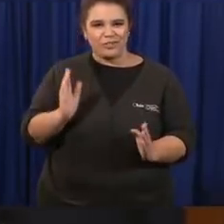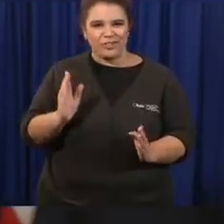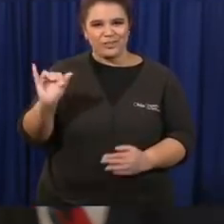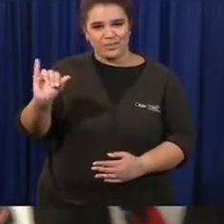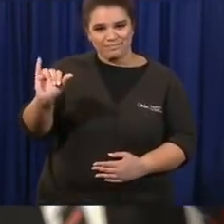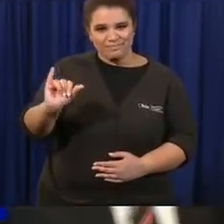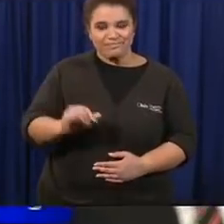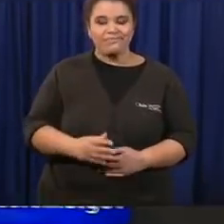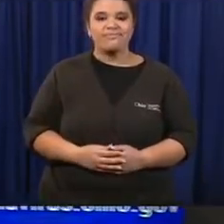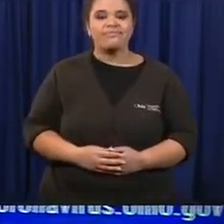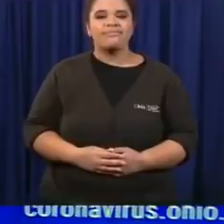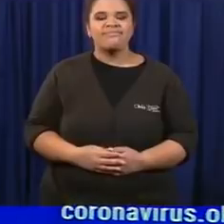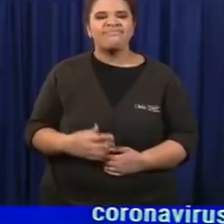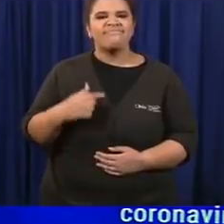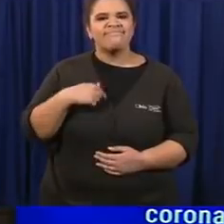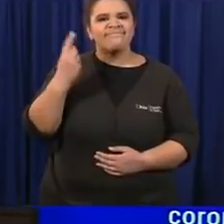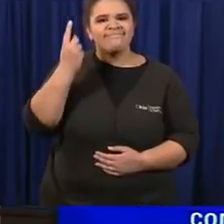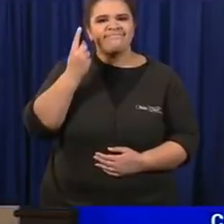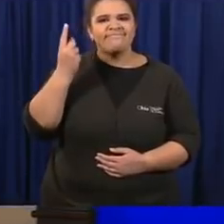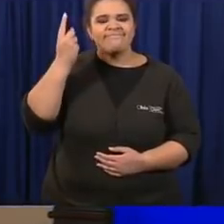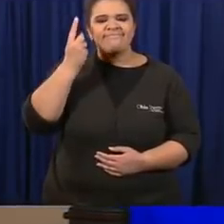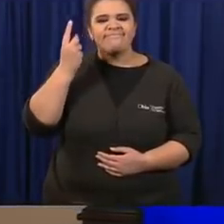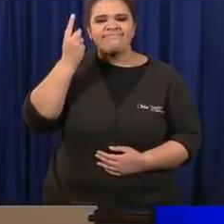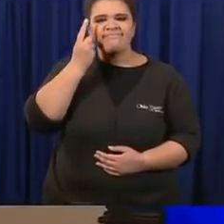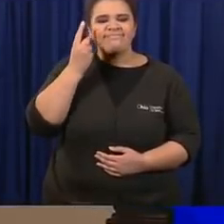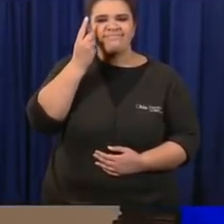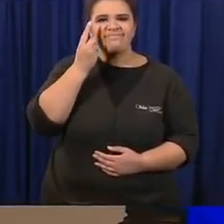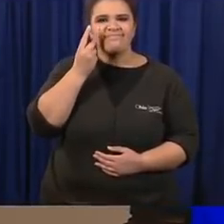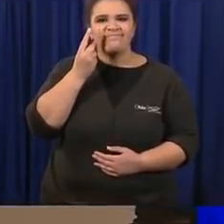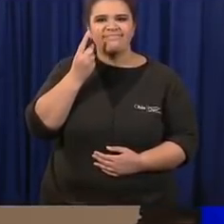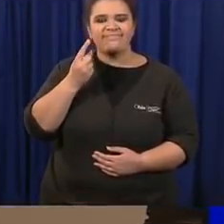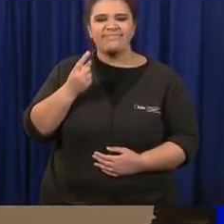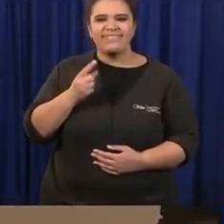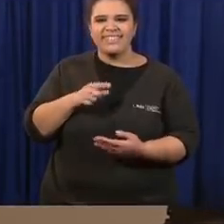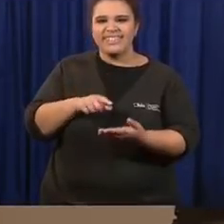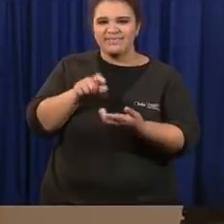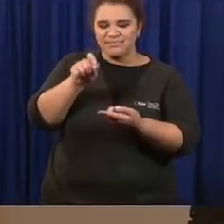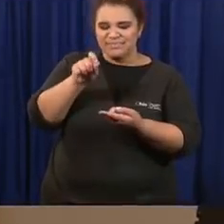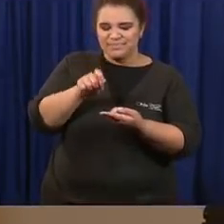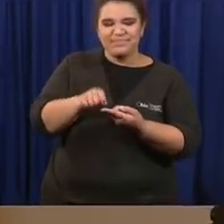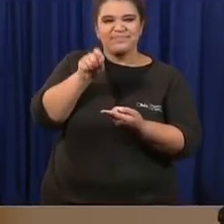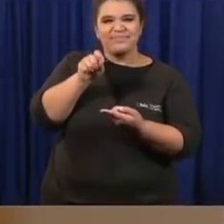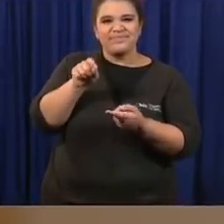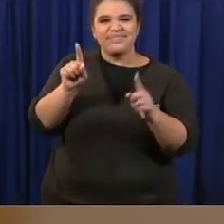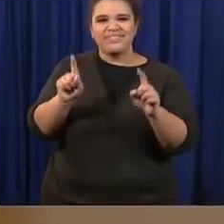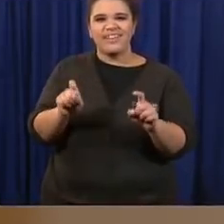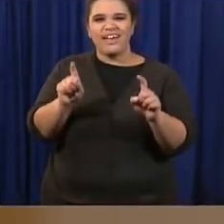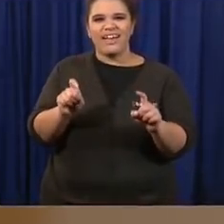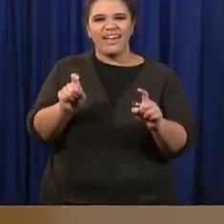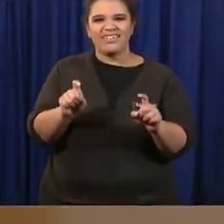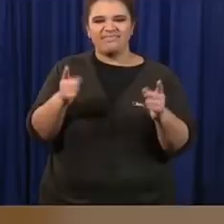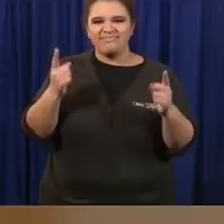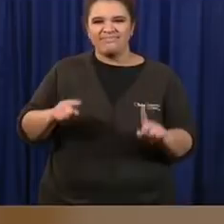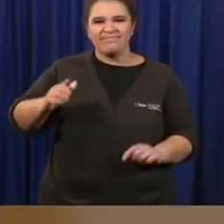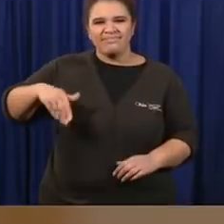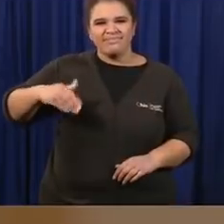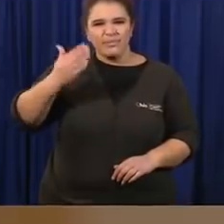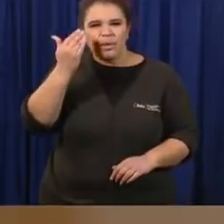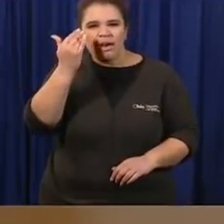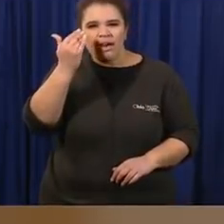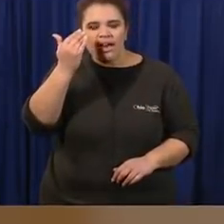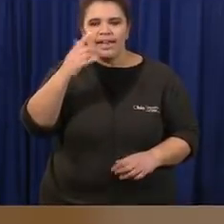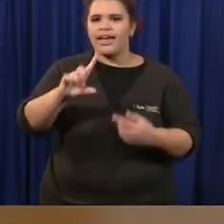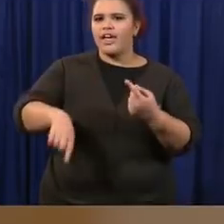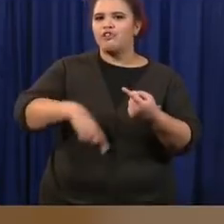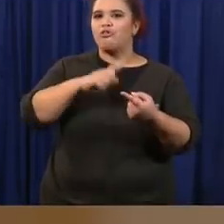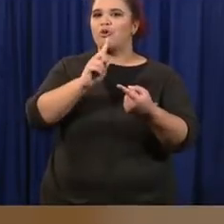have we not yet been able to have access to these finger prick or serological tests, and when can we